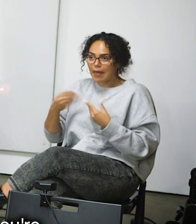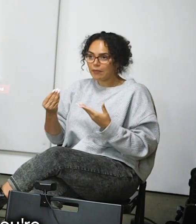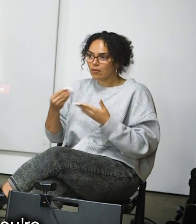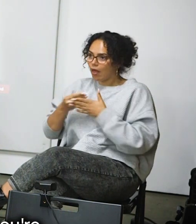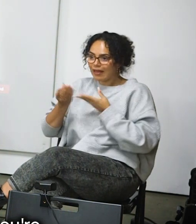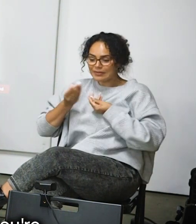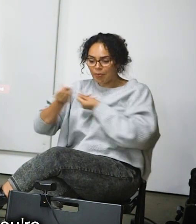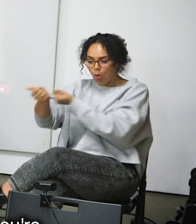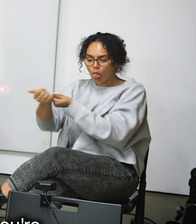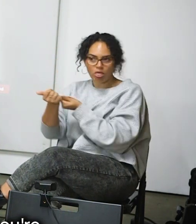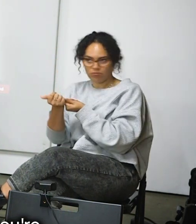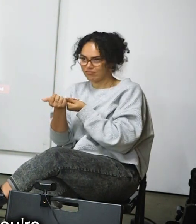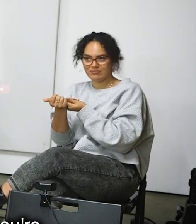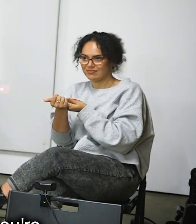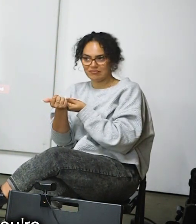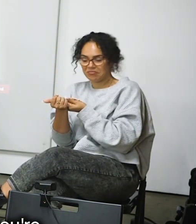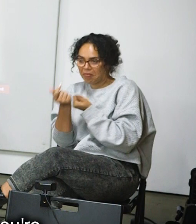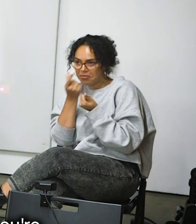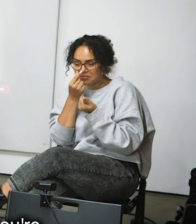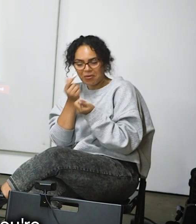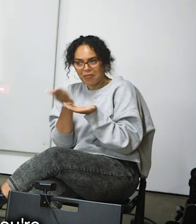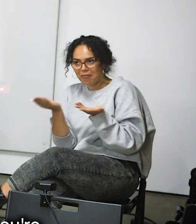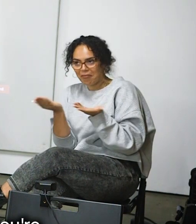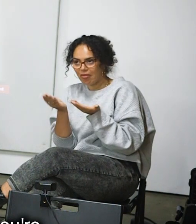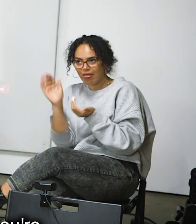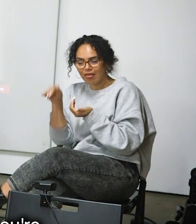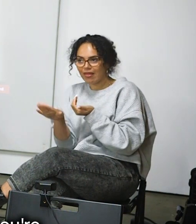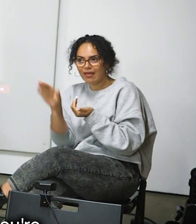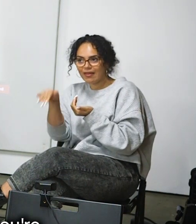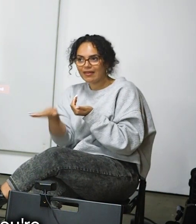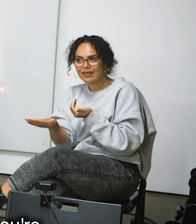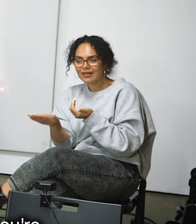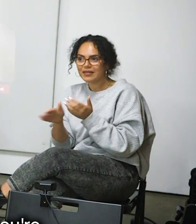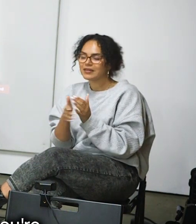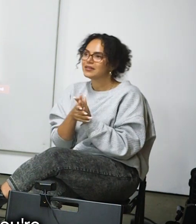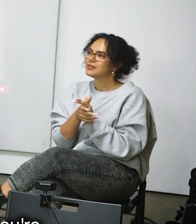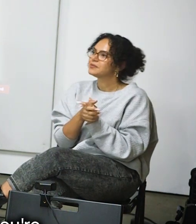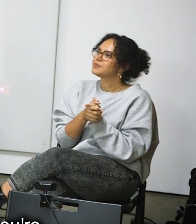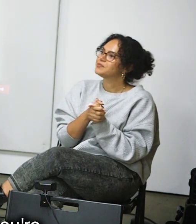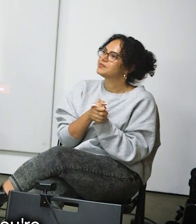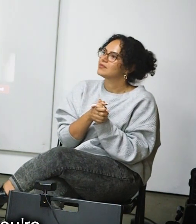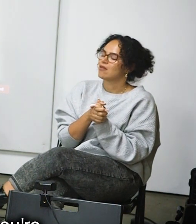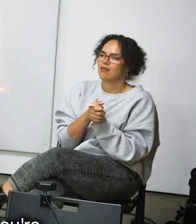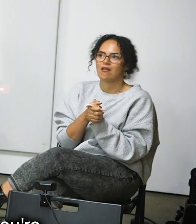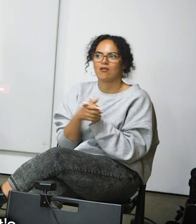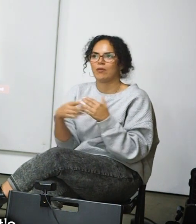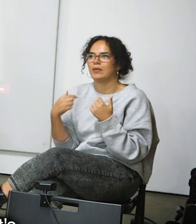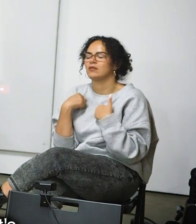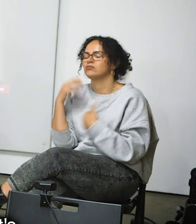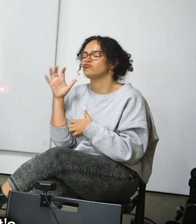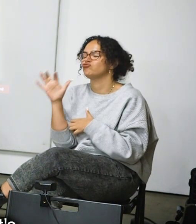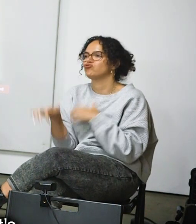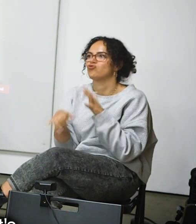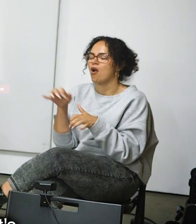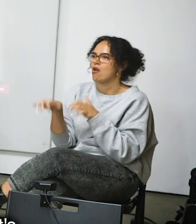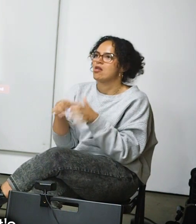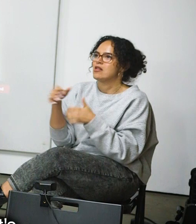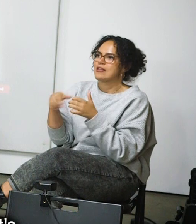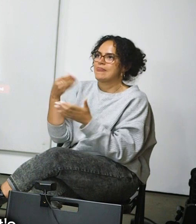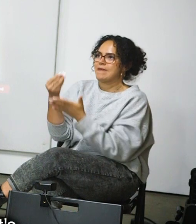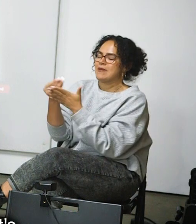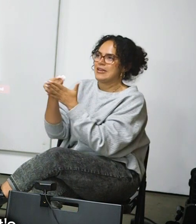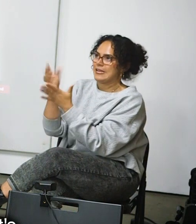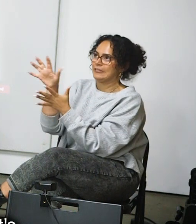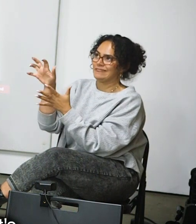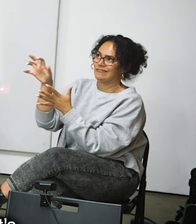think sometimes at the moment, when you're finally, you know, it's so hard to get money to try something out, and when you finally get it, it's